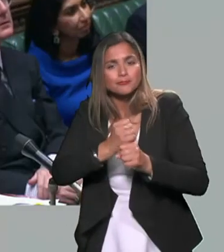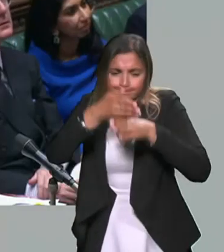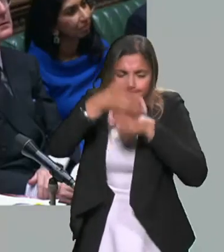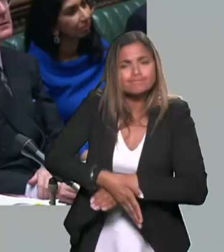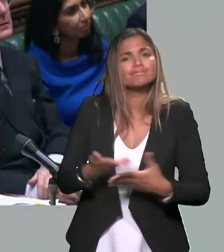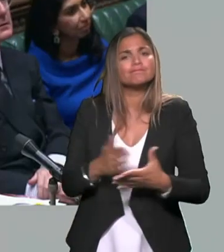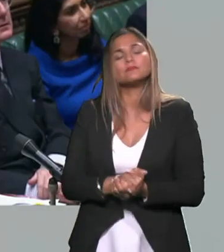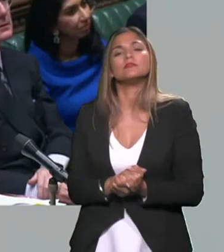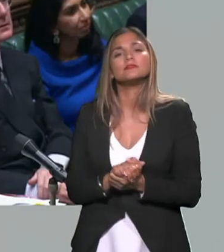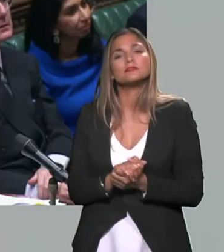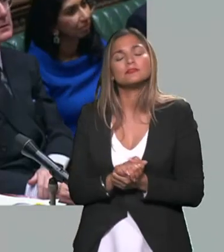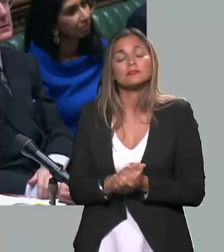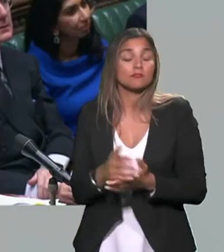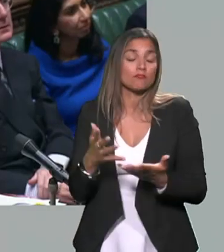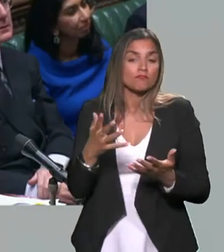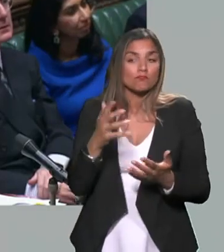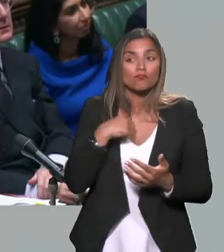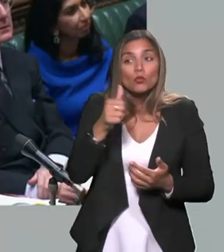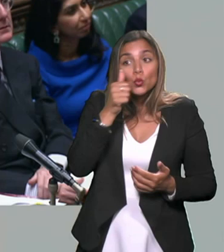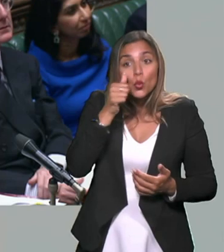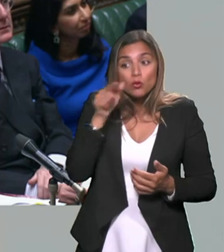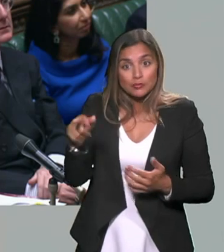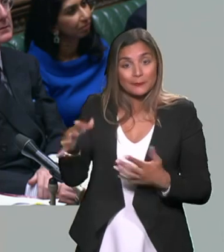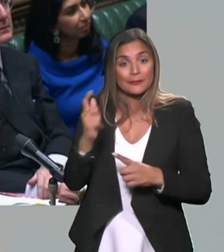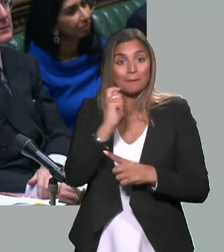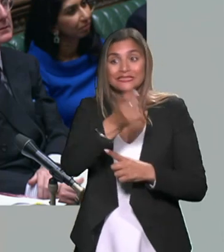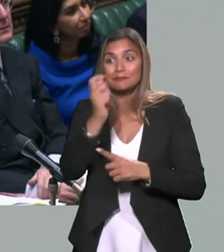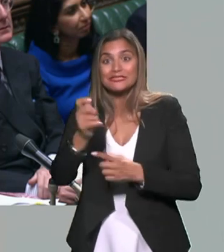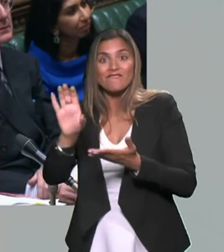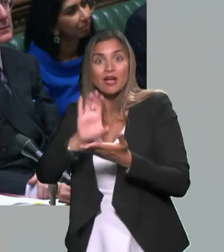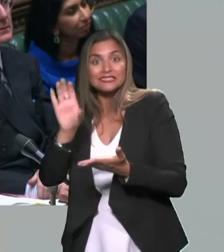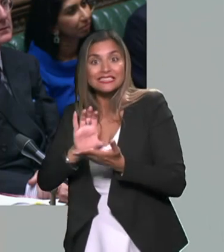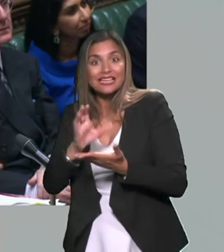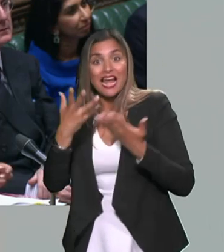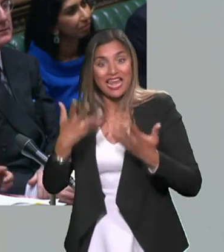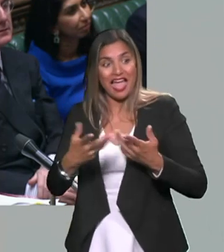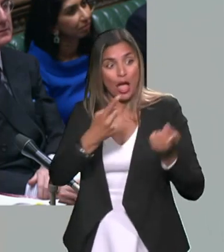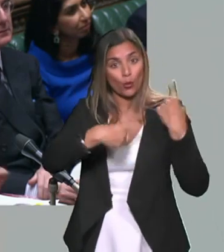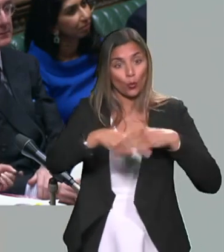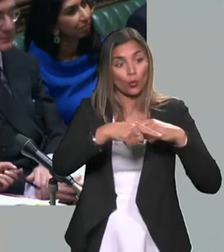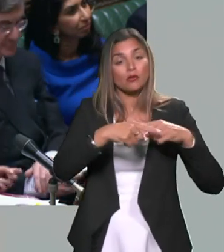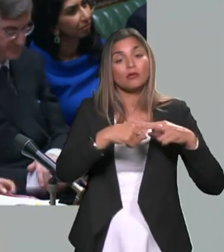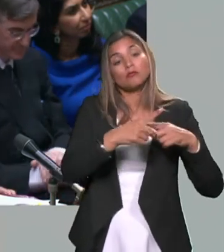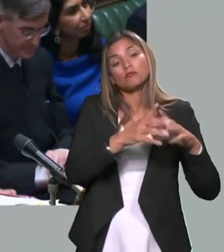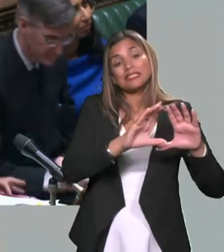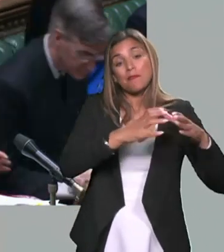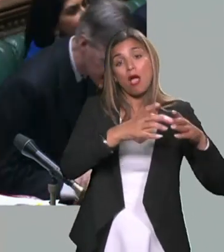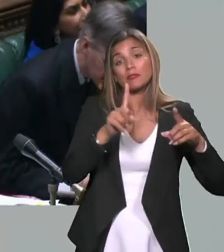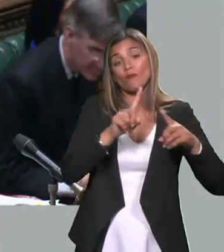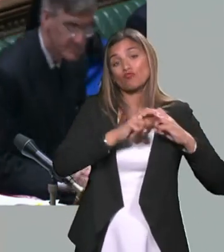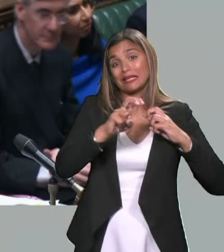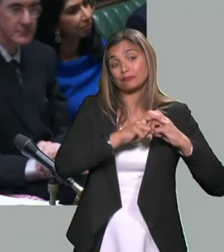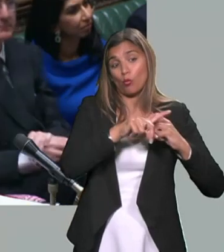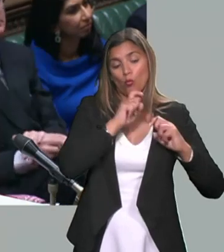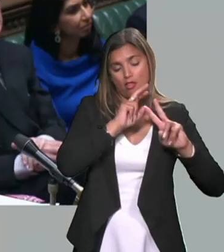that the bids that my honourable friend has just mentioned are now being actively studied by the Department for Transport, and she